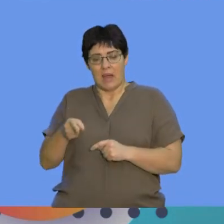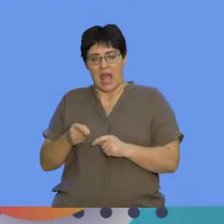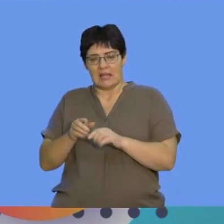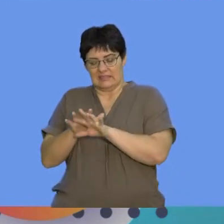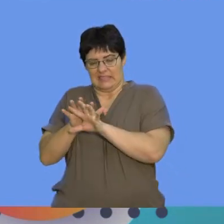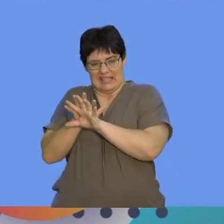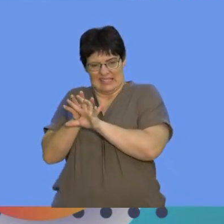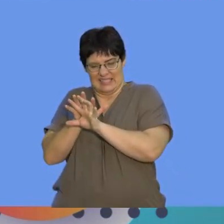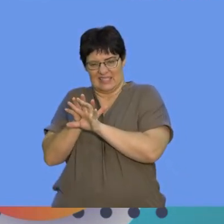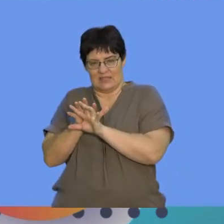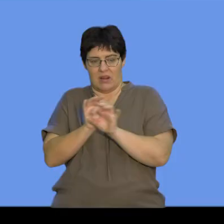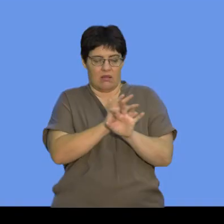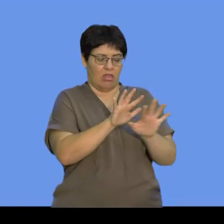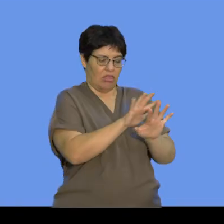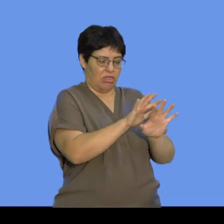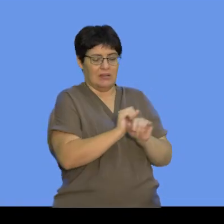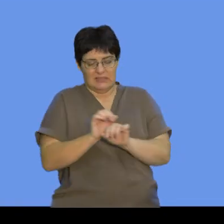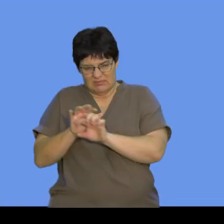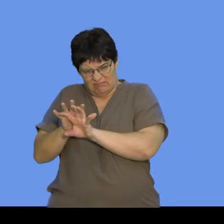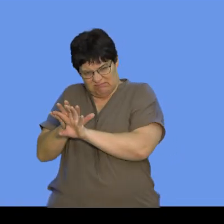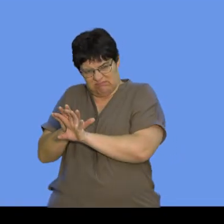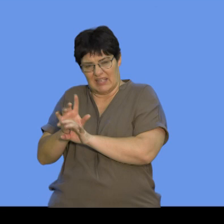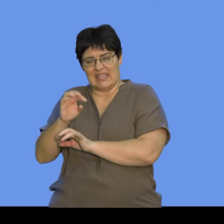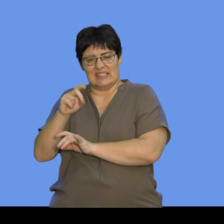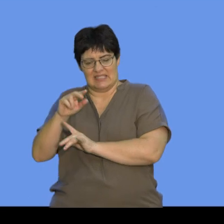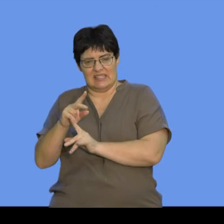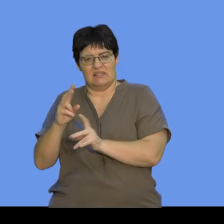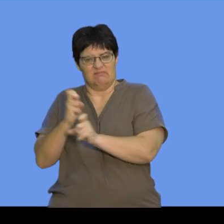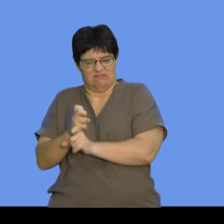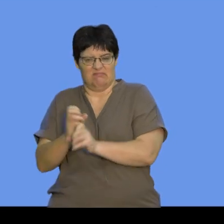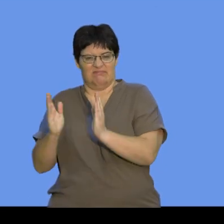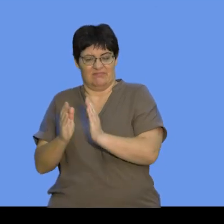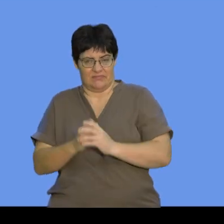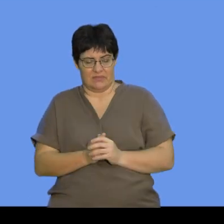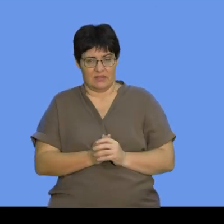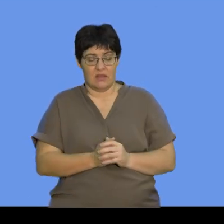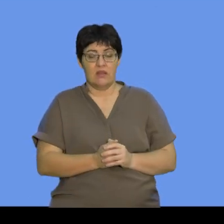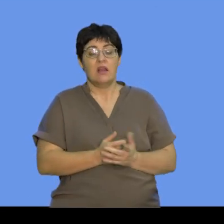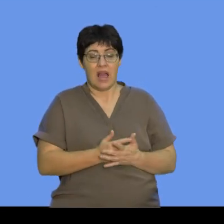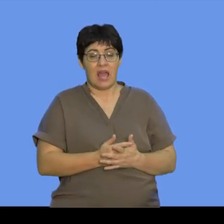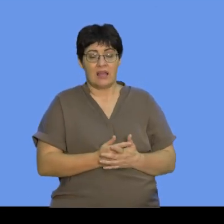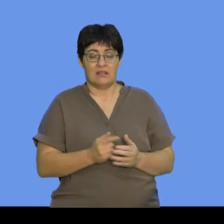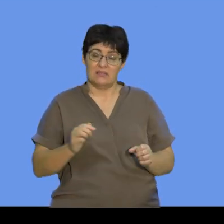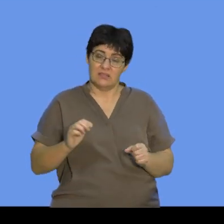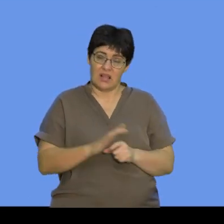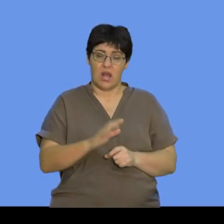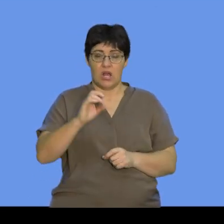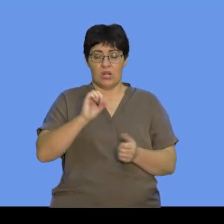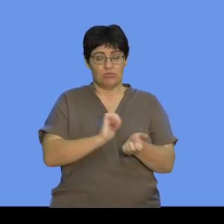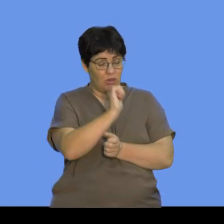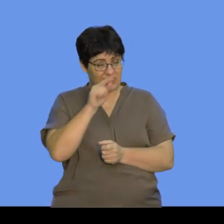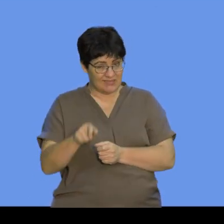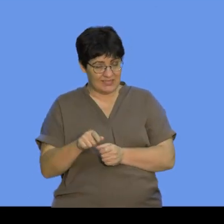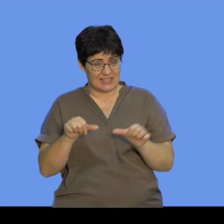will be actually high, right? So we're saying that a solid substance that is very heavy for its size or for